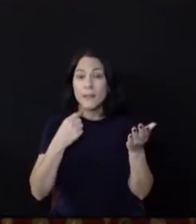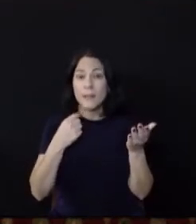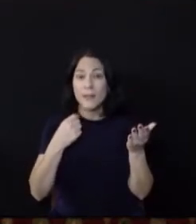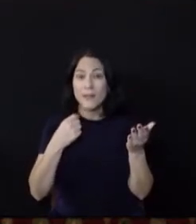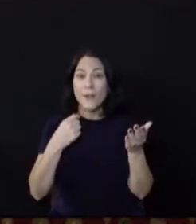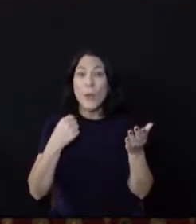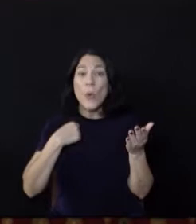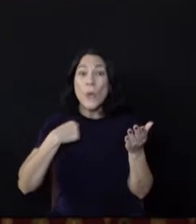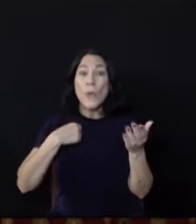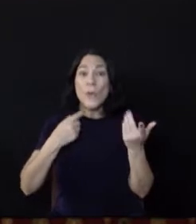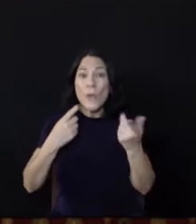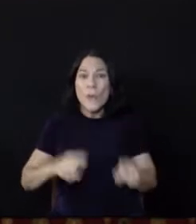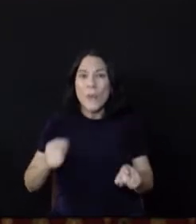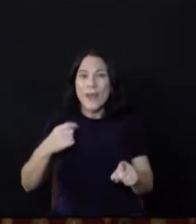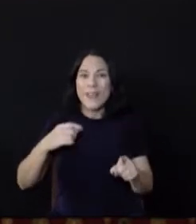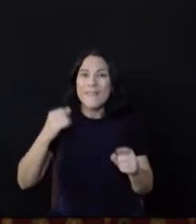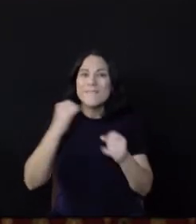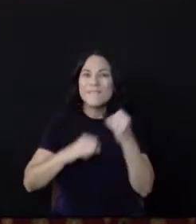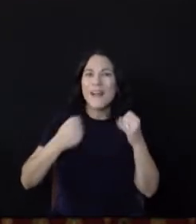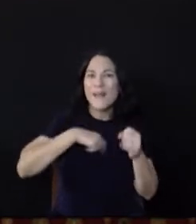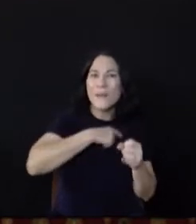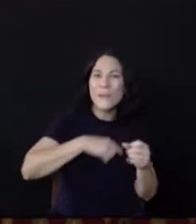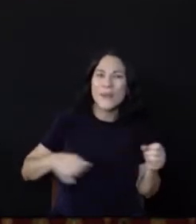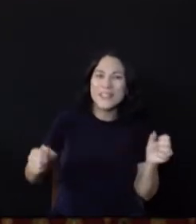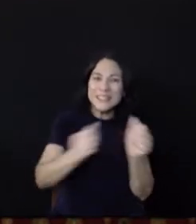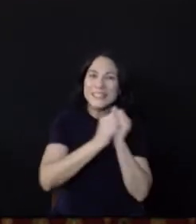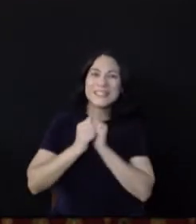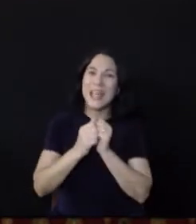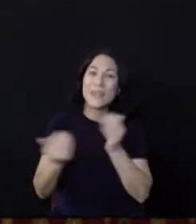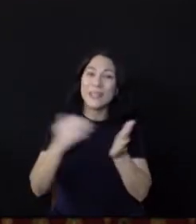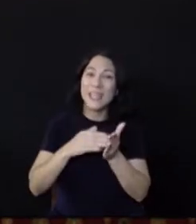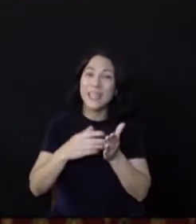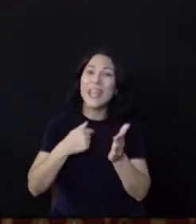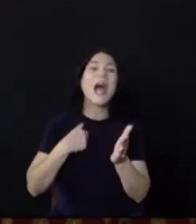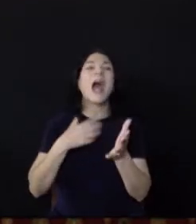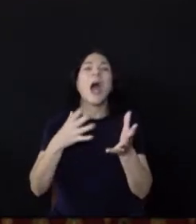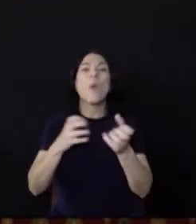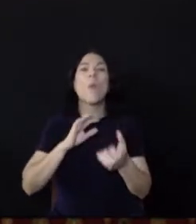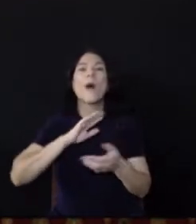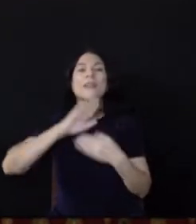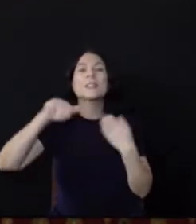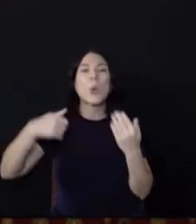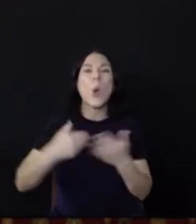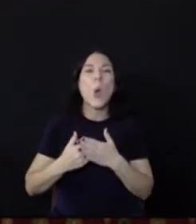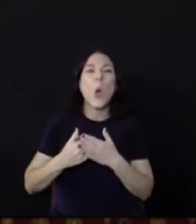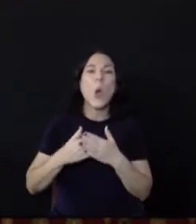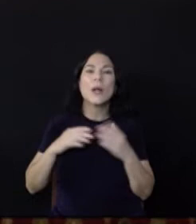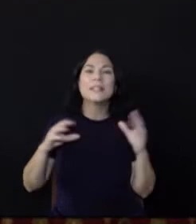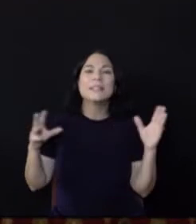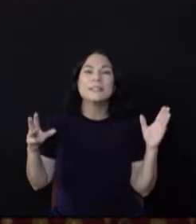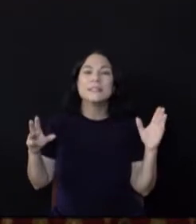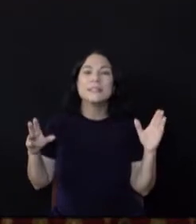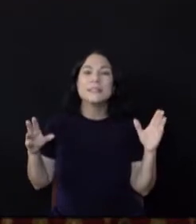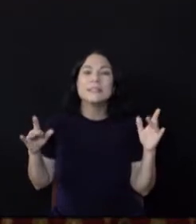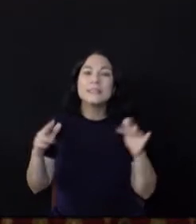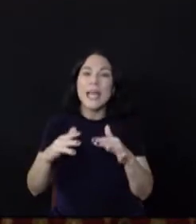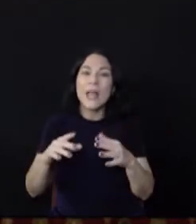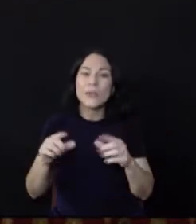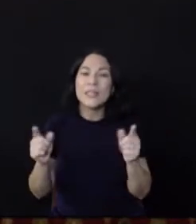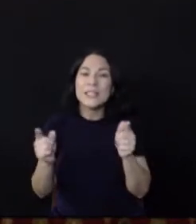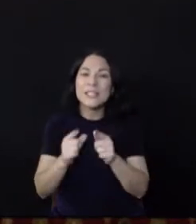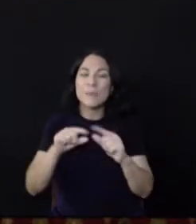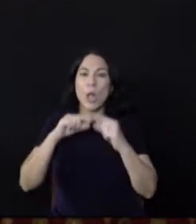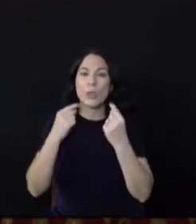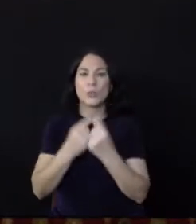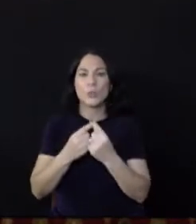back together, all together in one place, I still want us all gathering in smaller groups throughout the week in